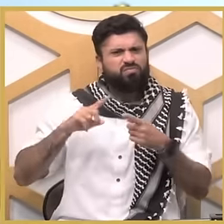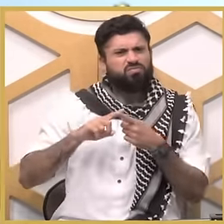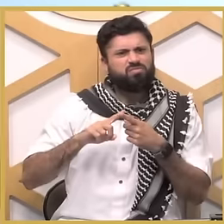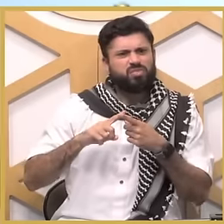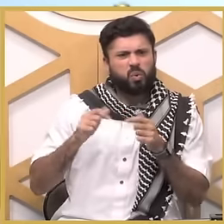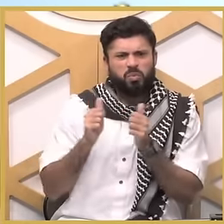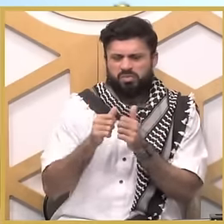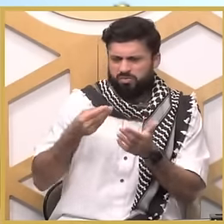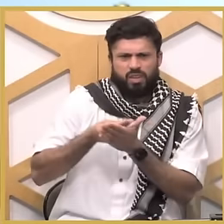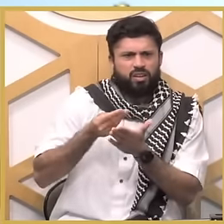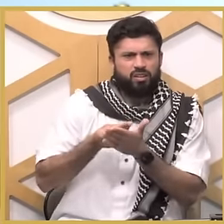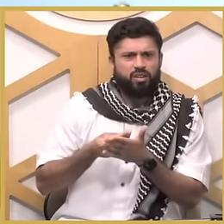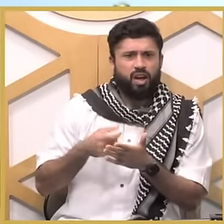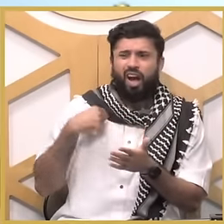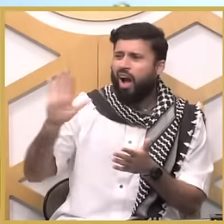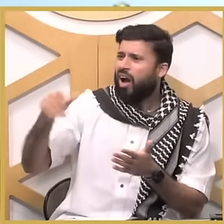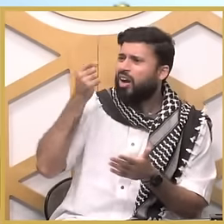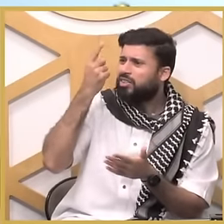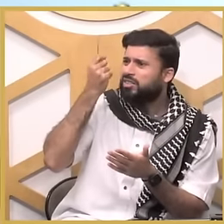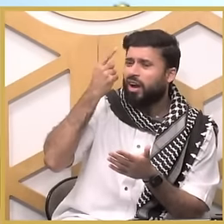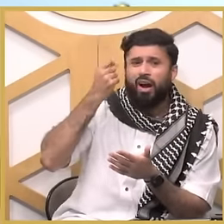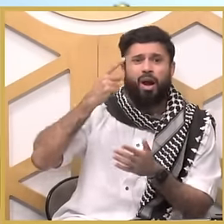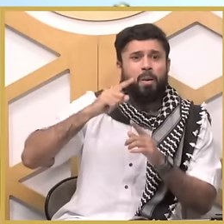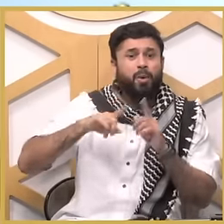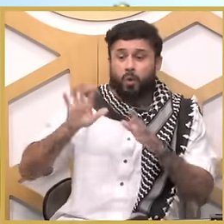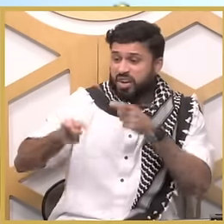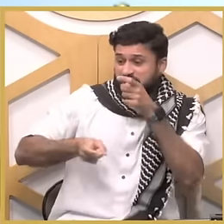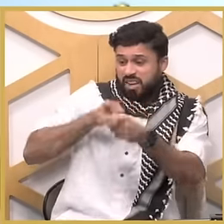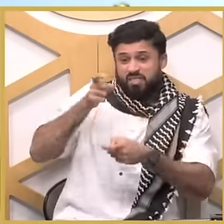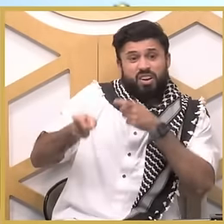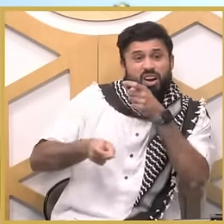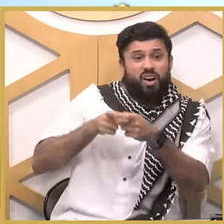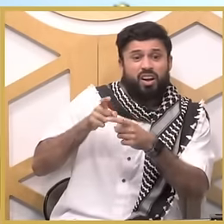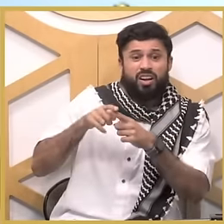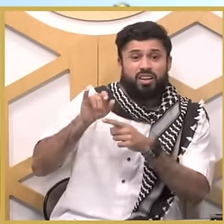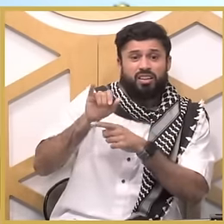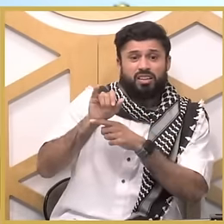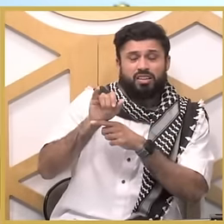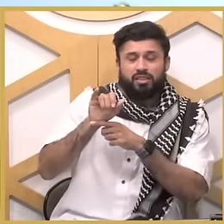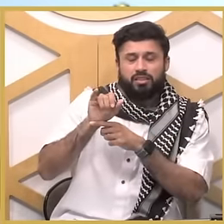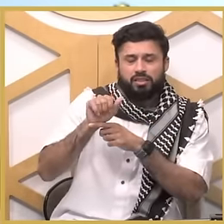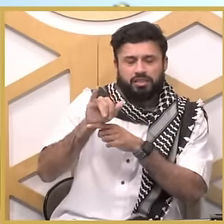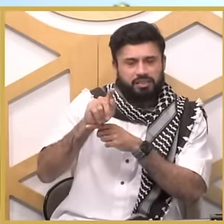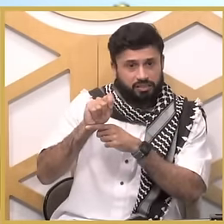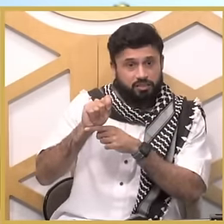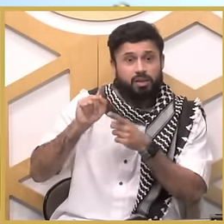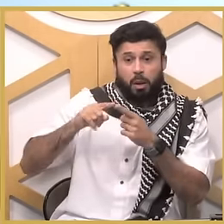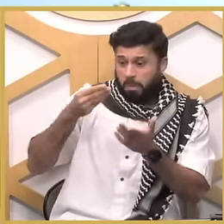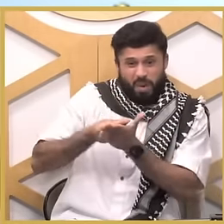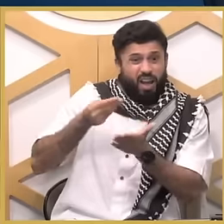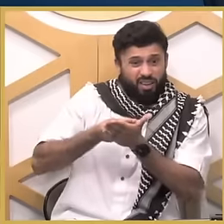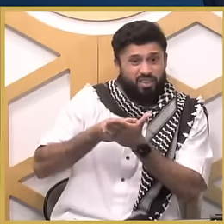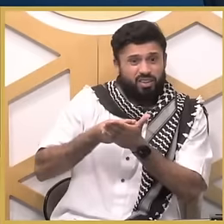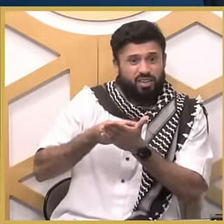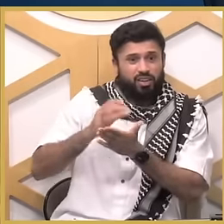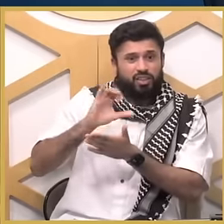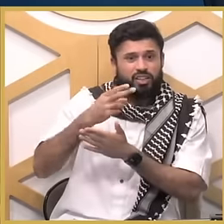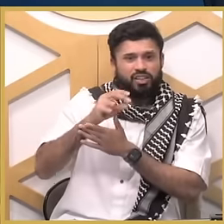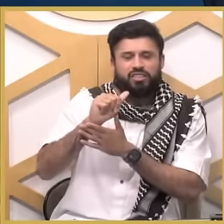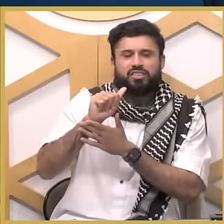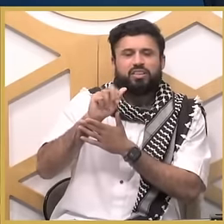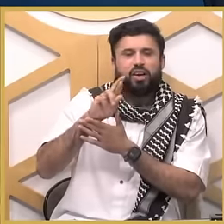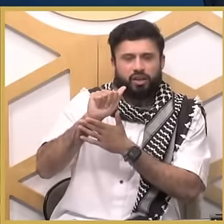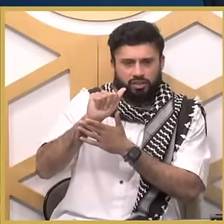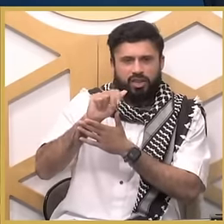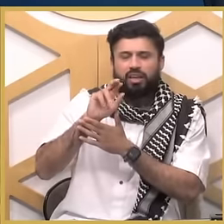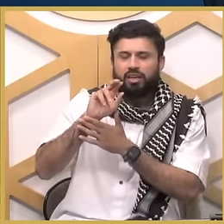I was sharing with Shaykh Yasser, like the beauty of this program that we just instituted at VR, what do we call it, Shaykh? VRC? Value visits.